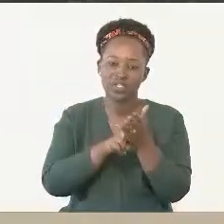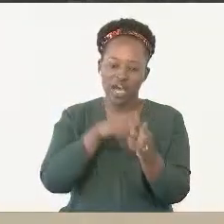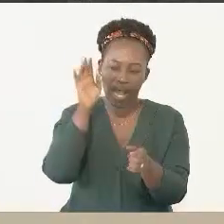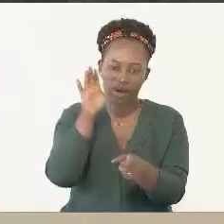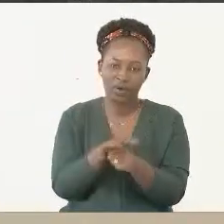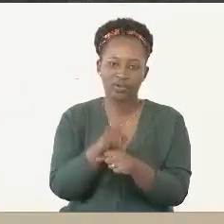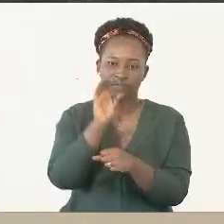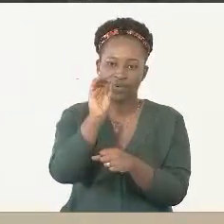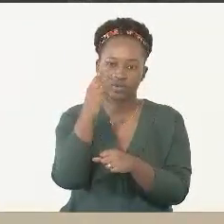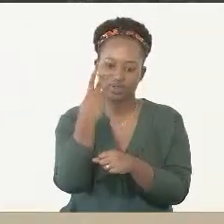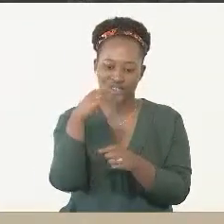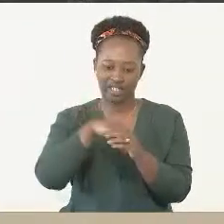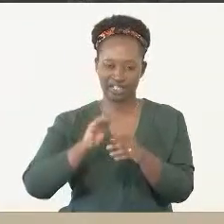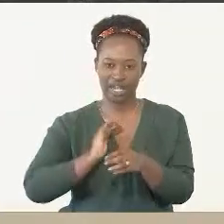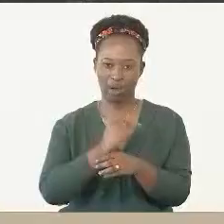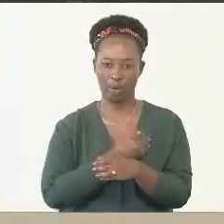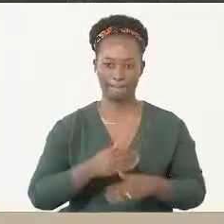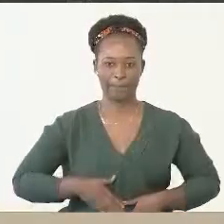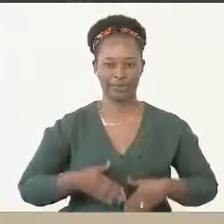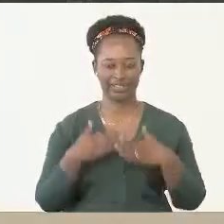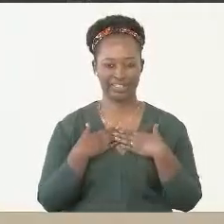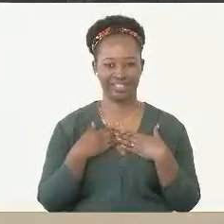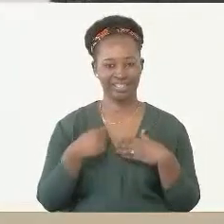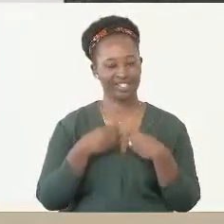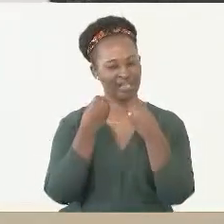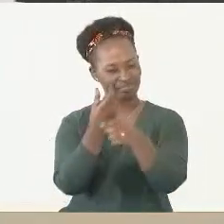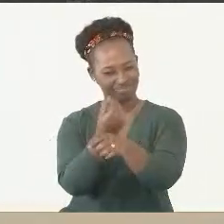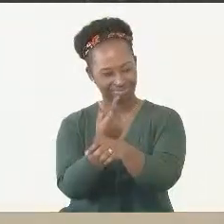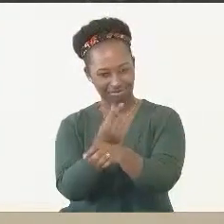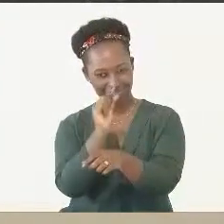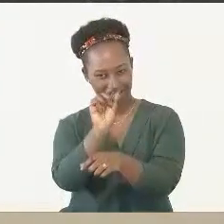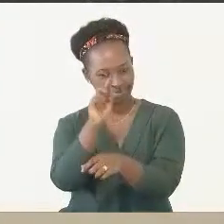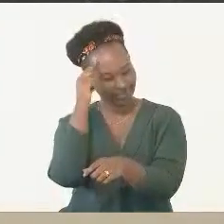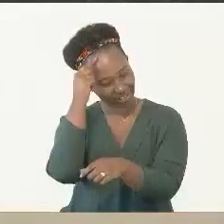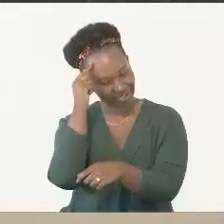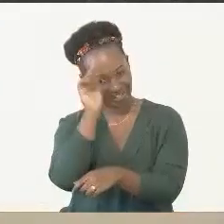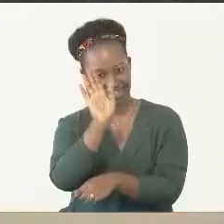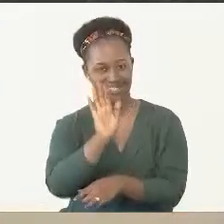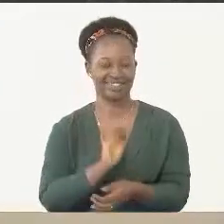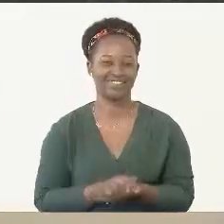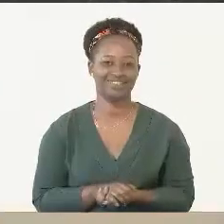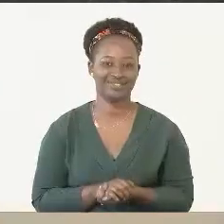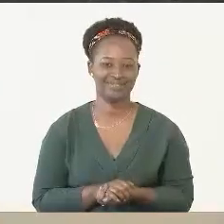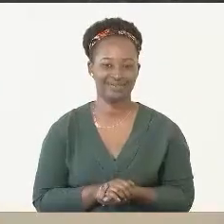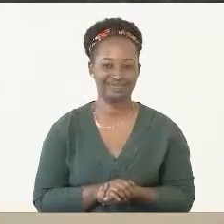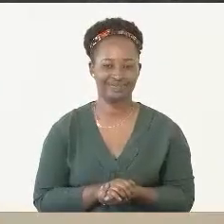oxygen in our body? I'm giving you a few seconds to think about them.